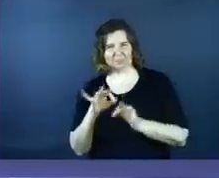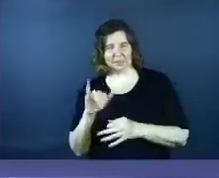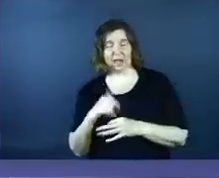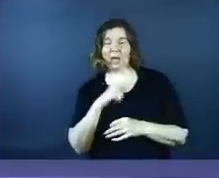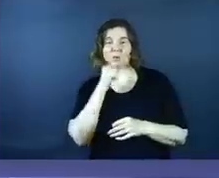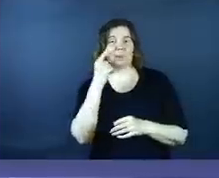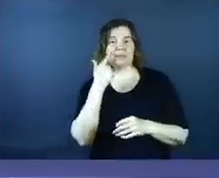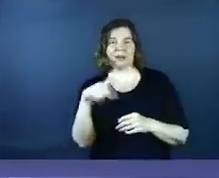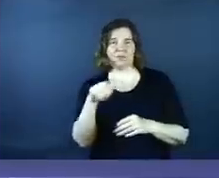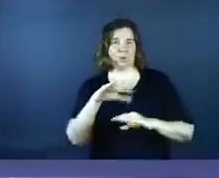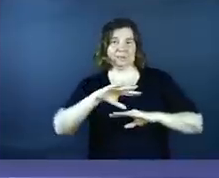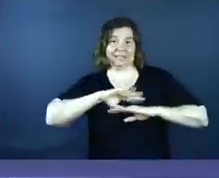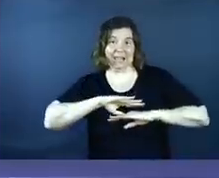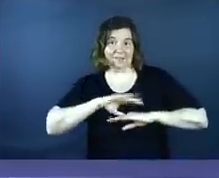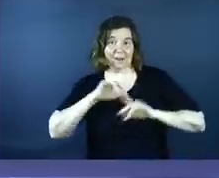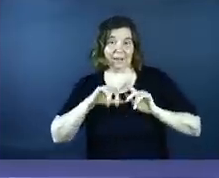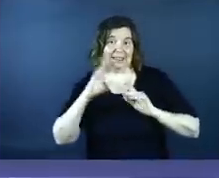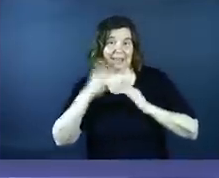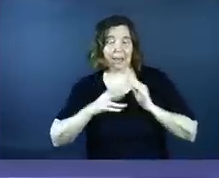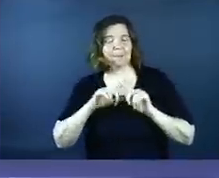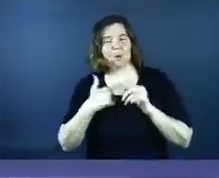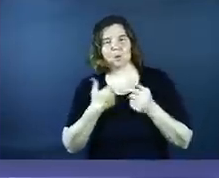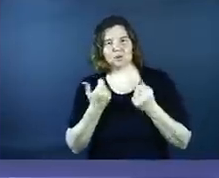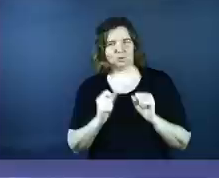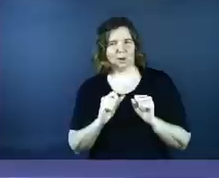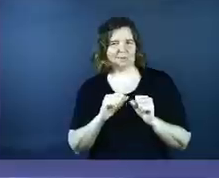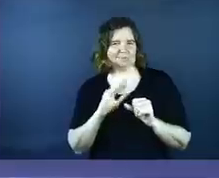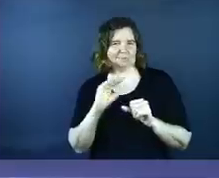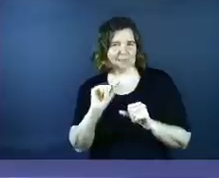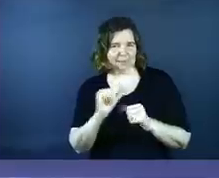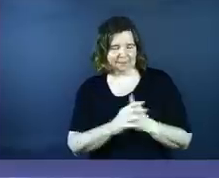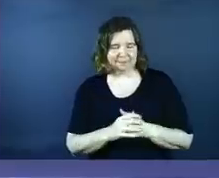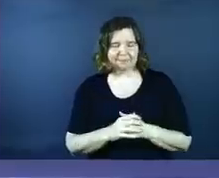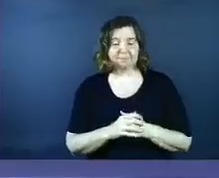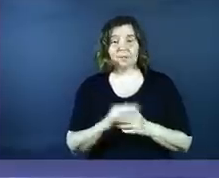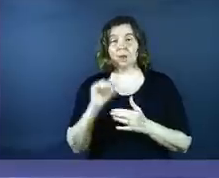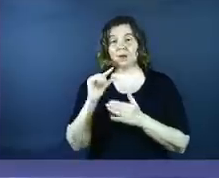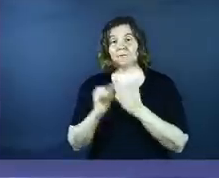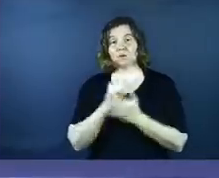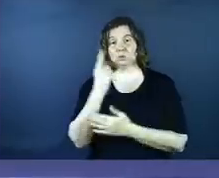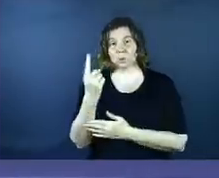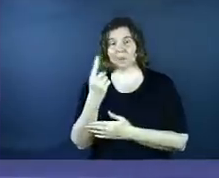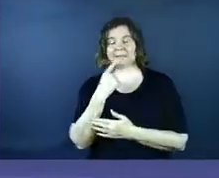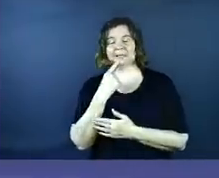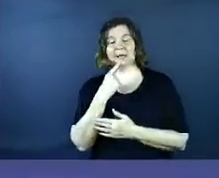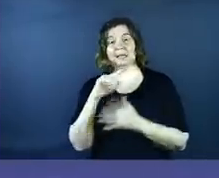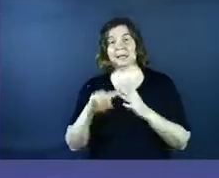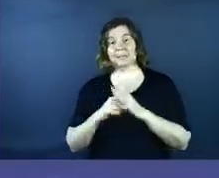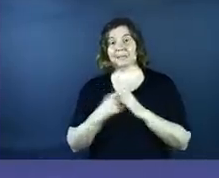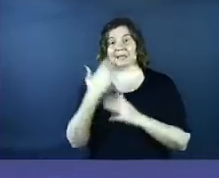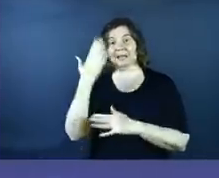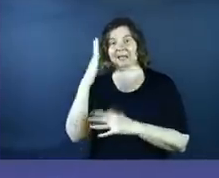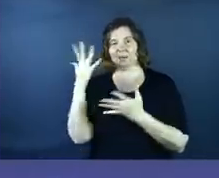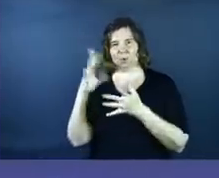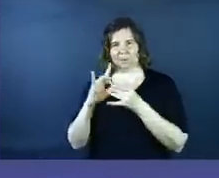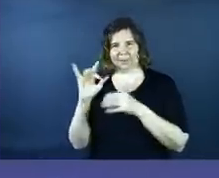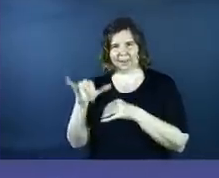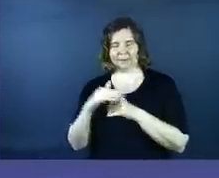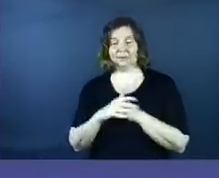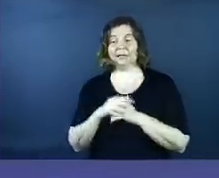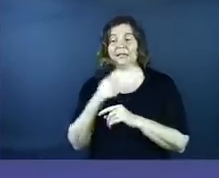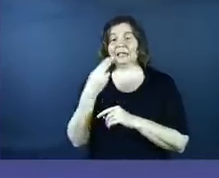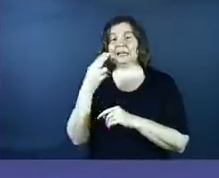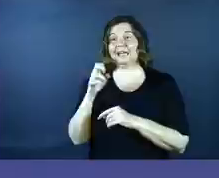don't think any of you are going to be satisfied by the end, but we're going to dive into it a little bit. Verse 1 says, in the beginning, God, we already mentioned that,